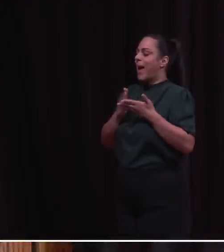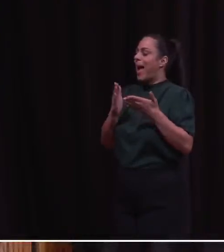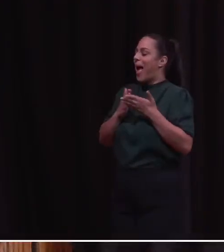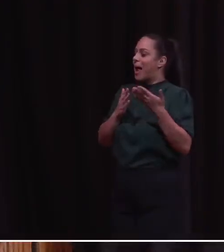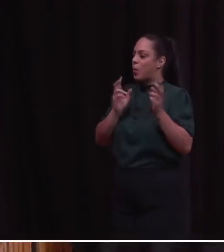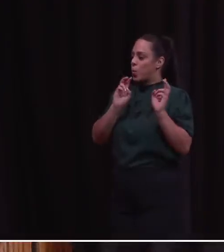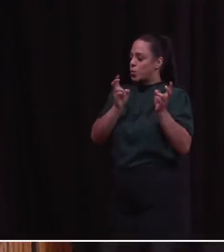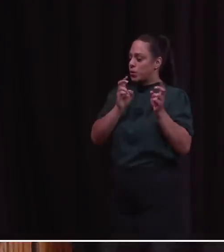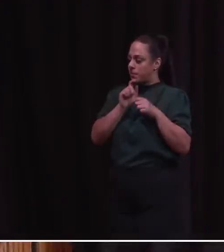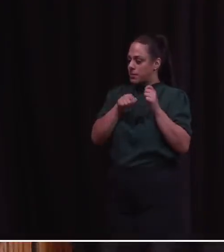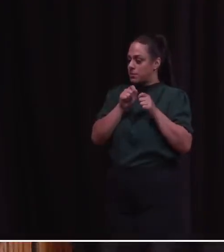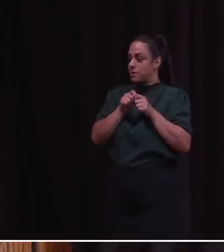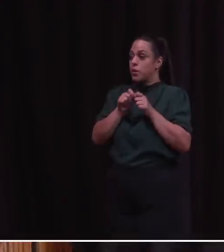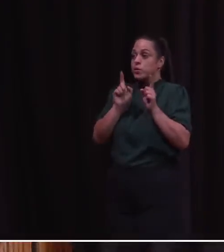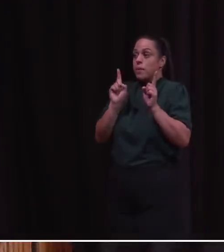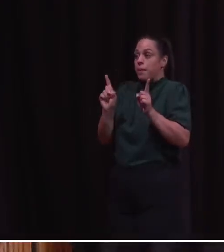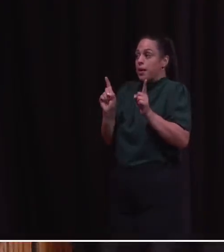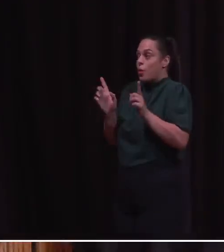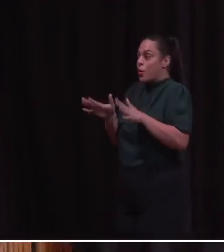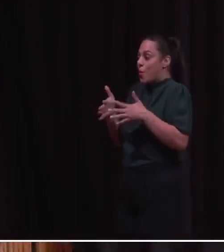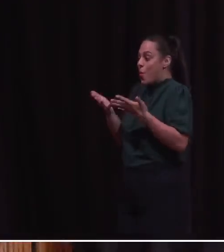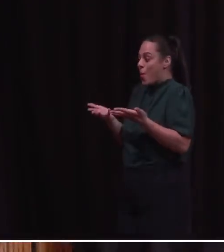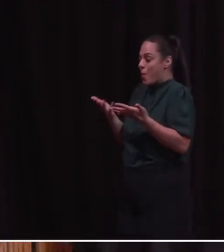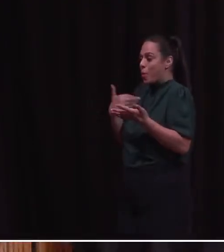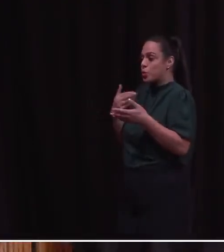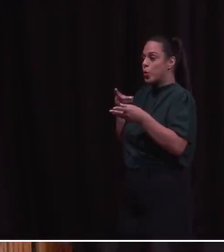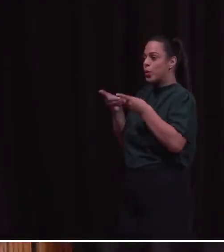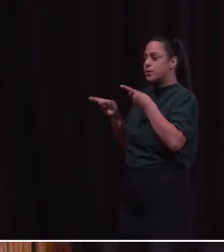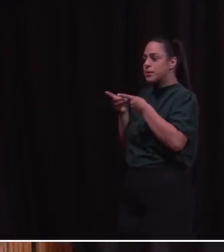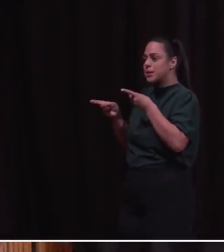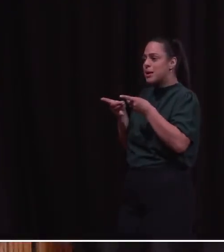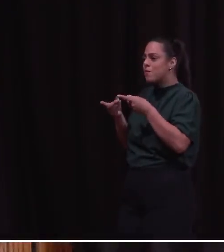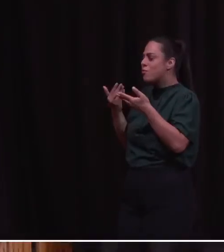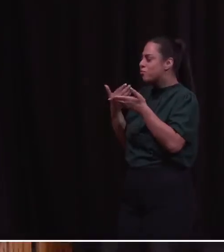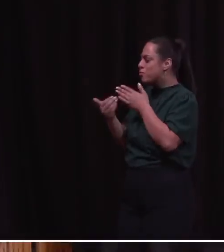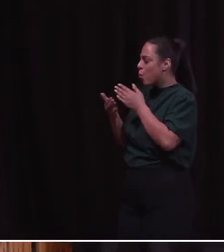or explains anything about Africa.